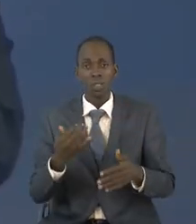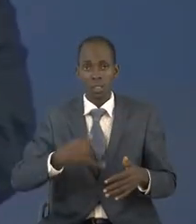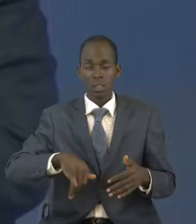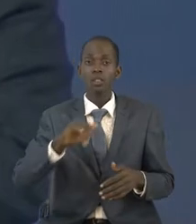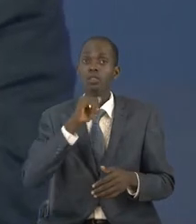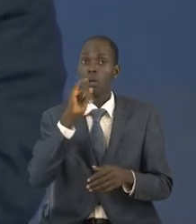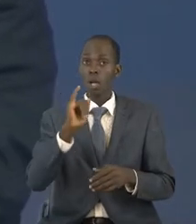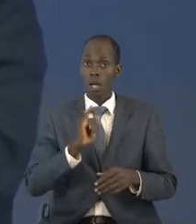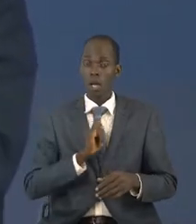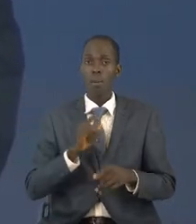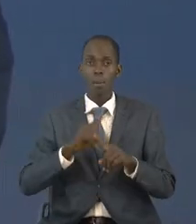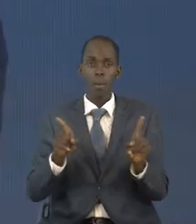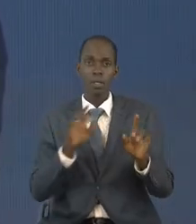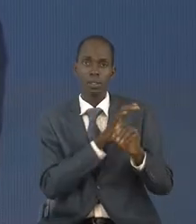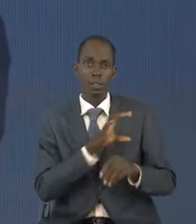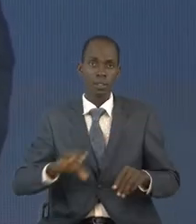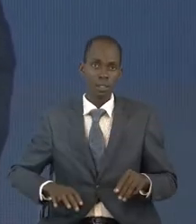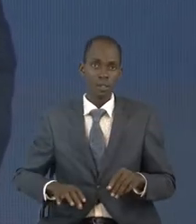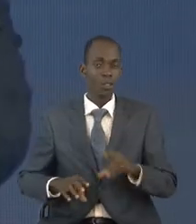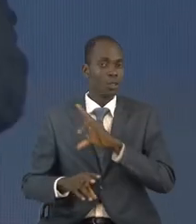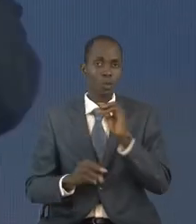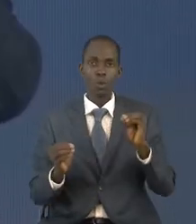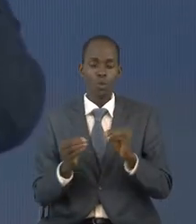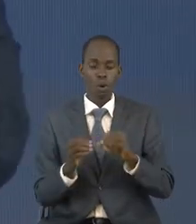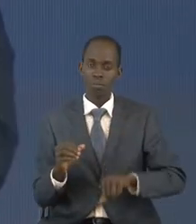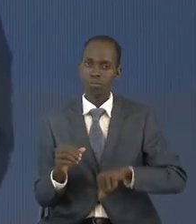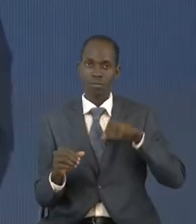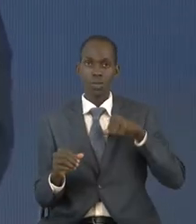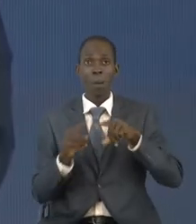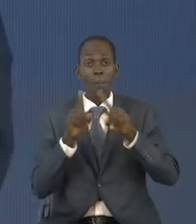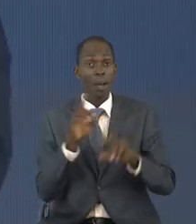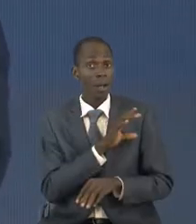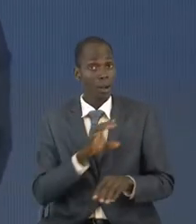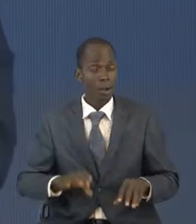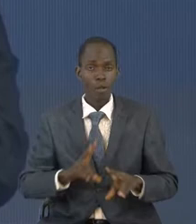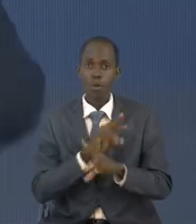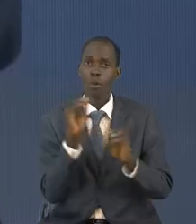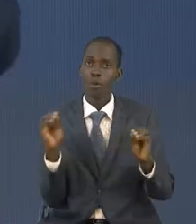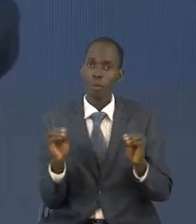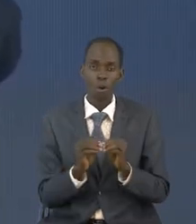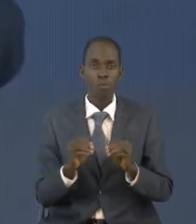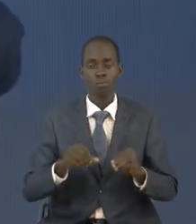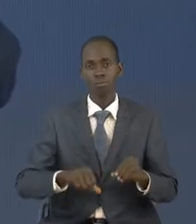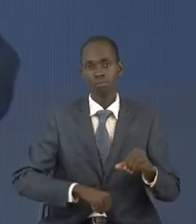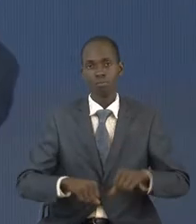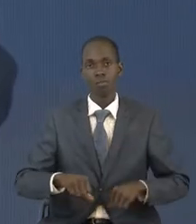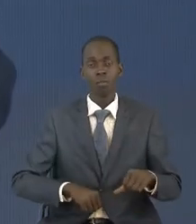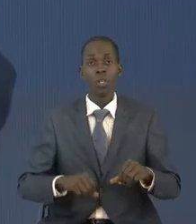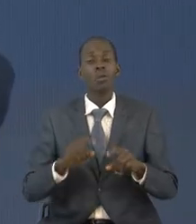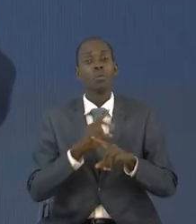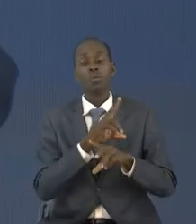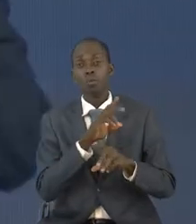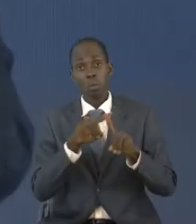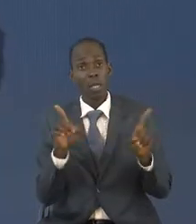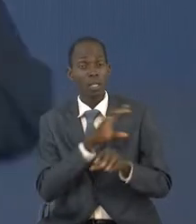but Christ. No more pride, but Christ. No more ego, but Christ. No more